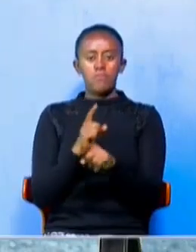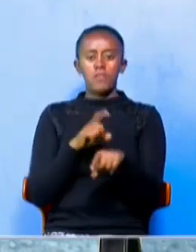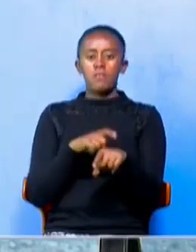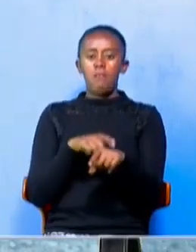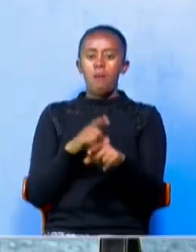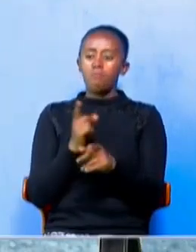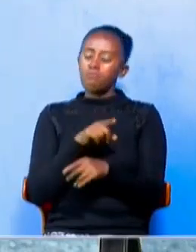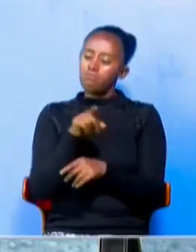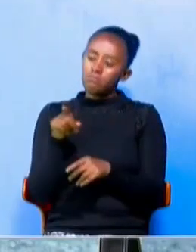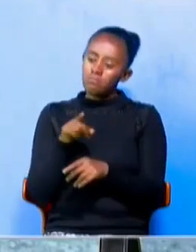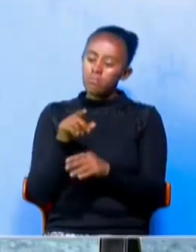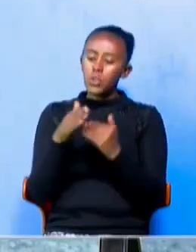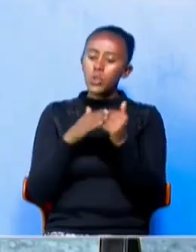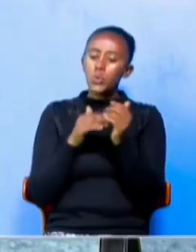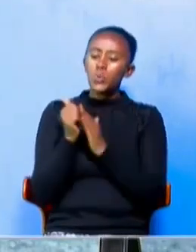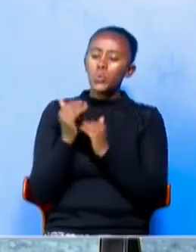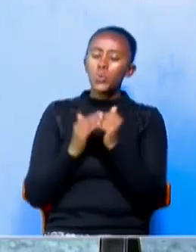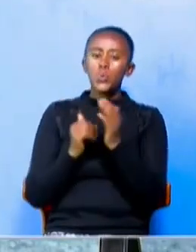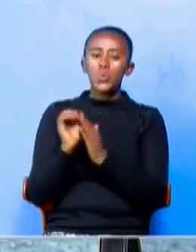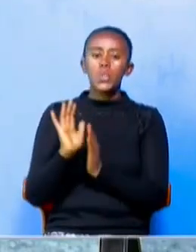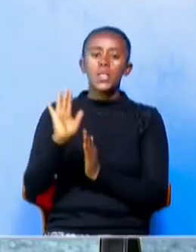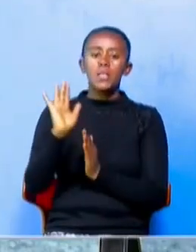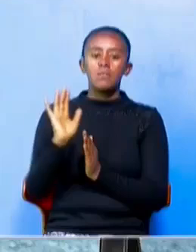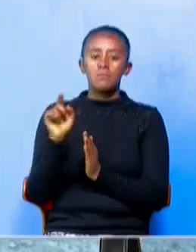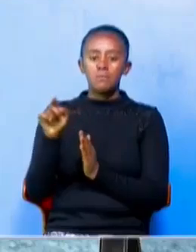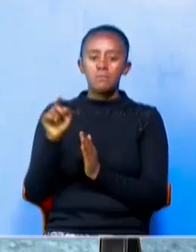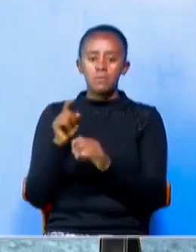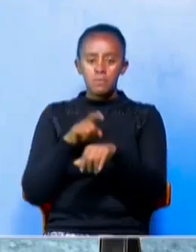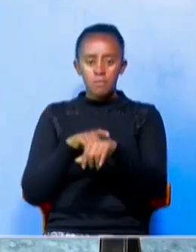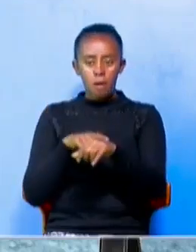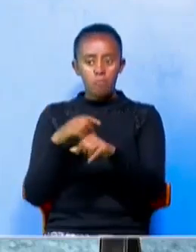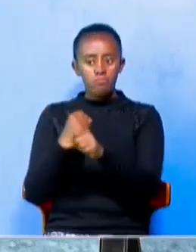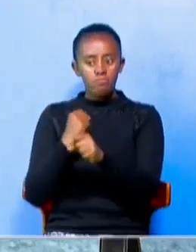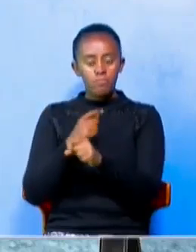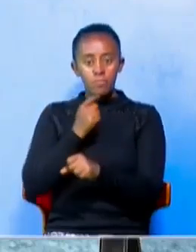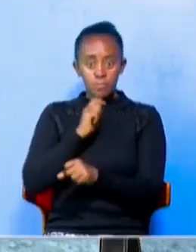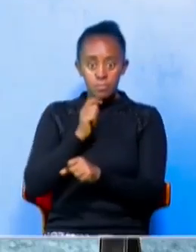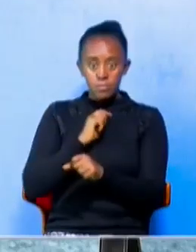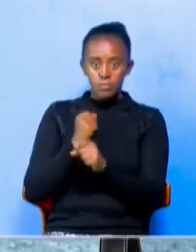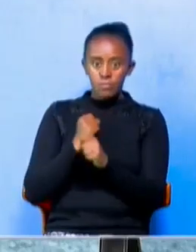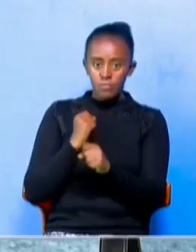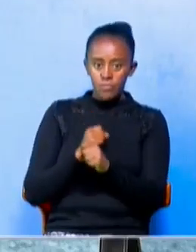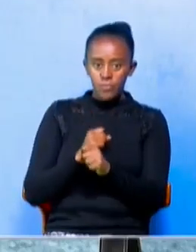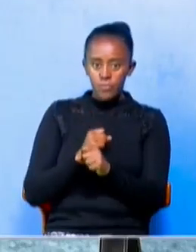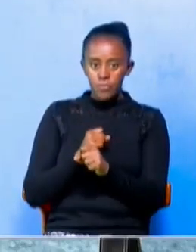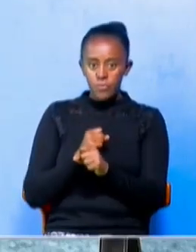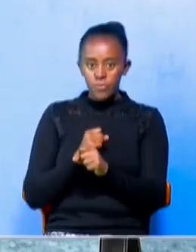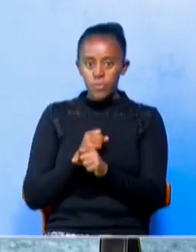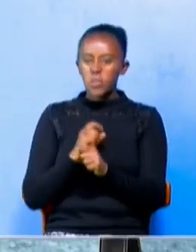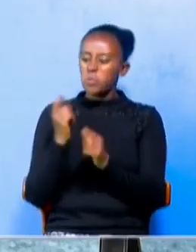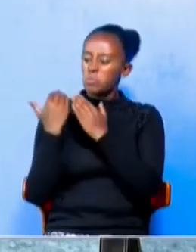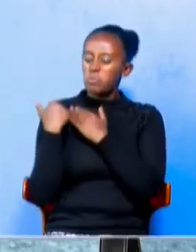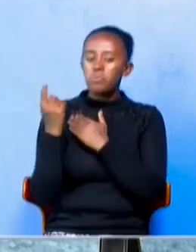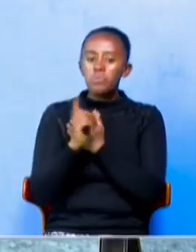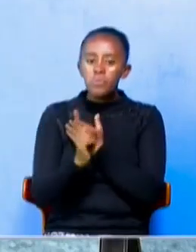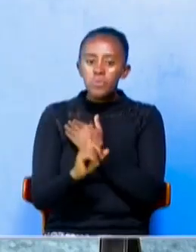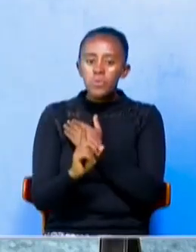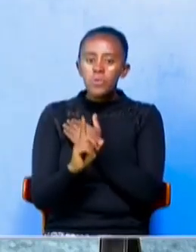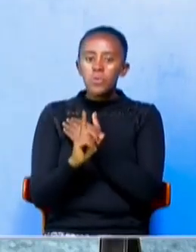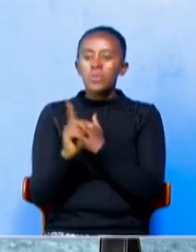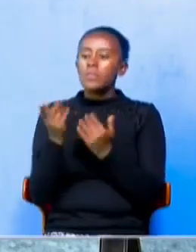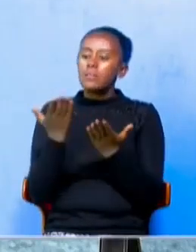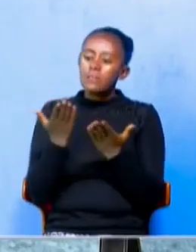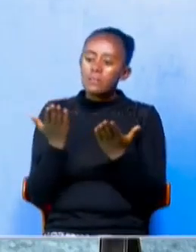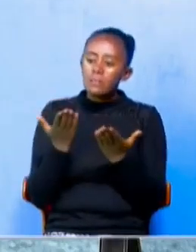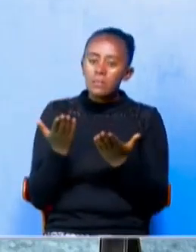There must be suitable time to conduct that person. A person, what is his position? Where do I get him